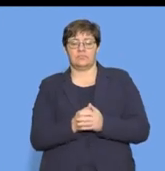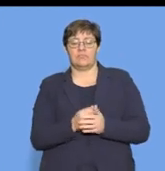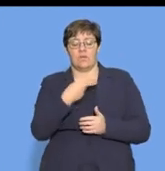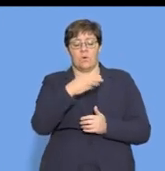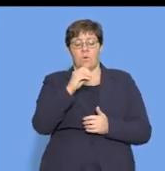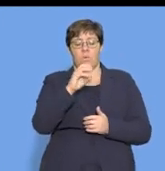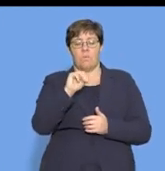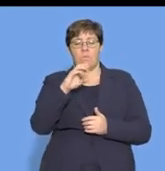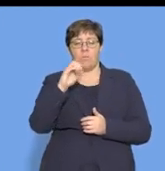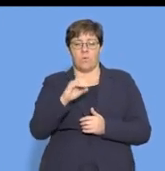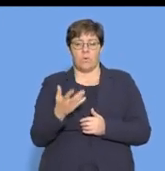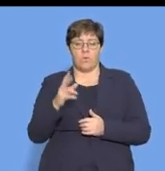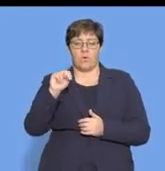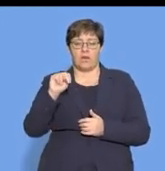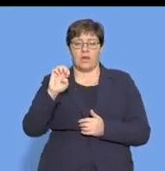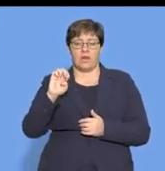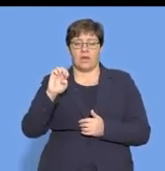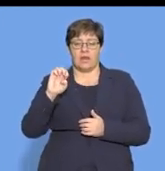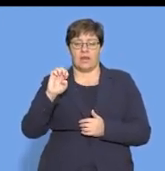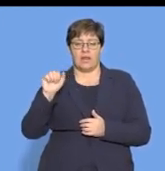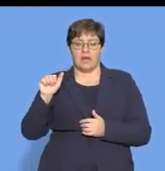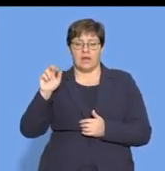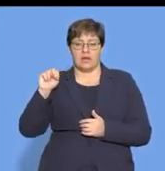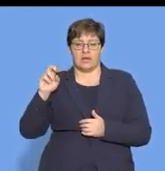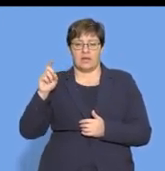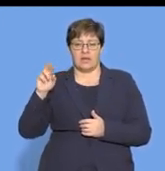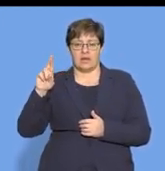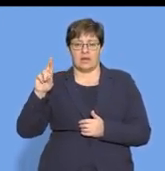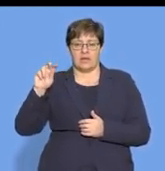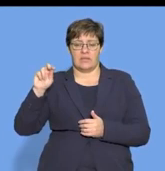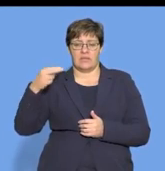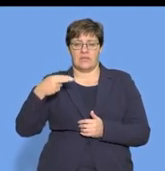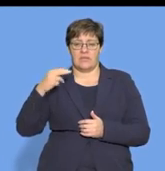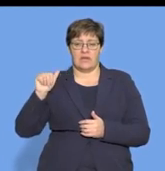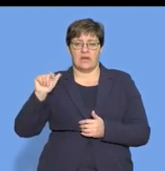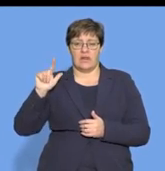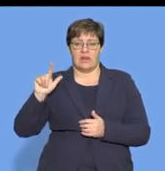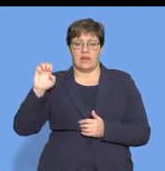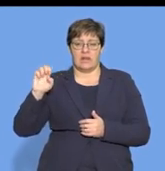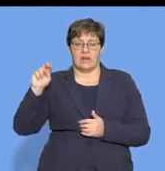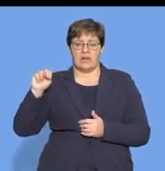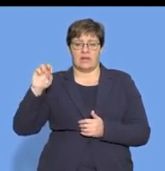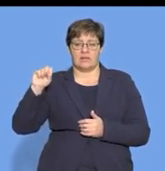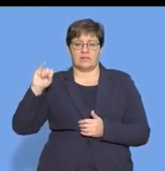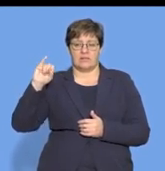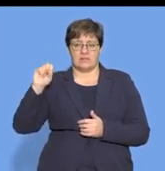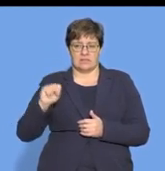the next group that we're going to look at is known as Homo